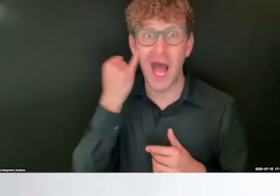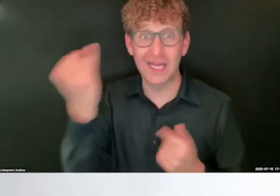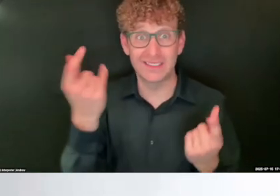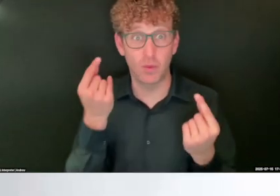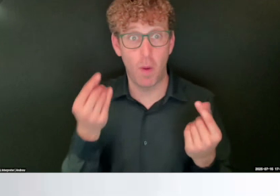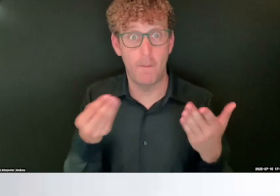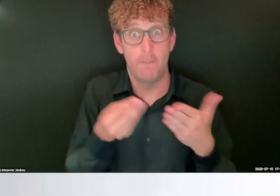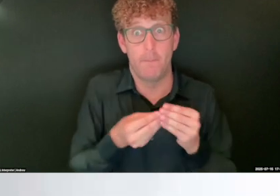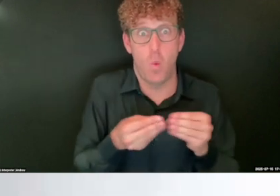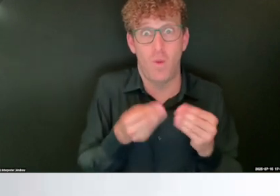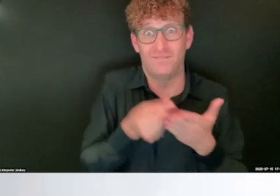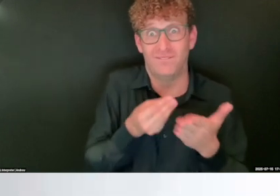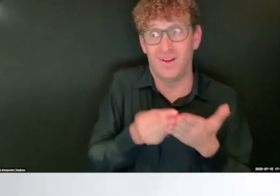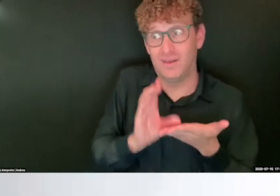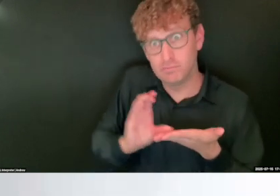you about that.